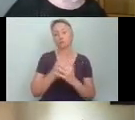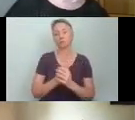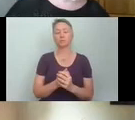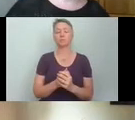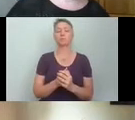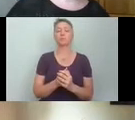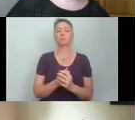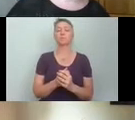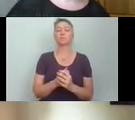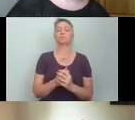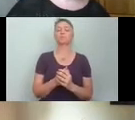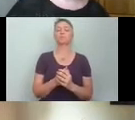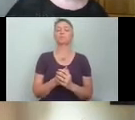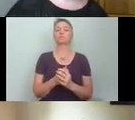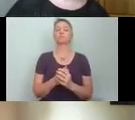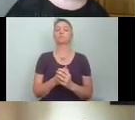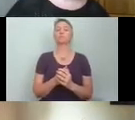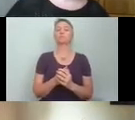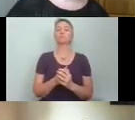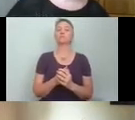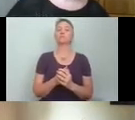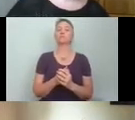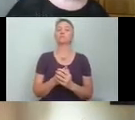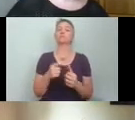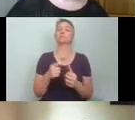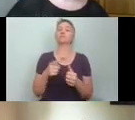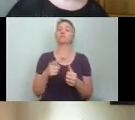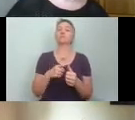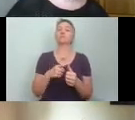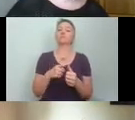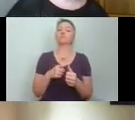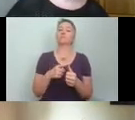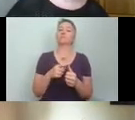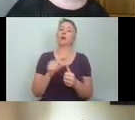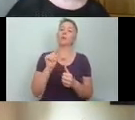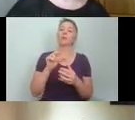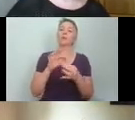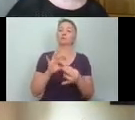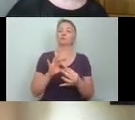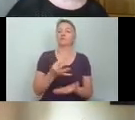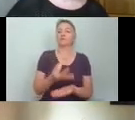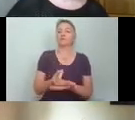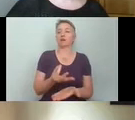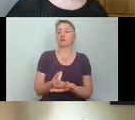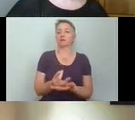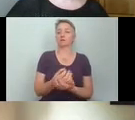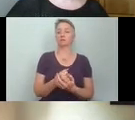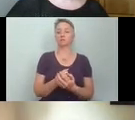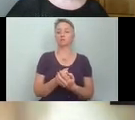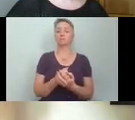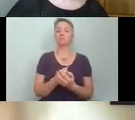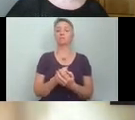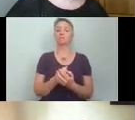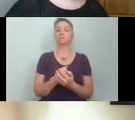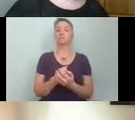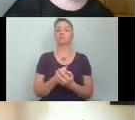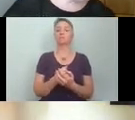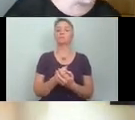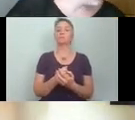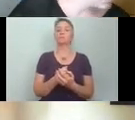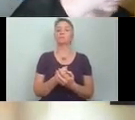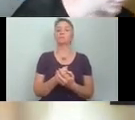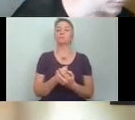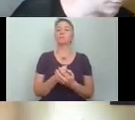So just a little bit about the finances. So we were tracking on